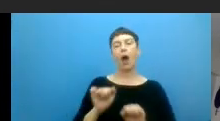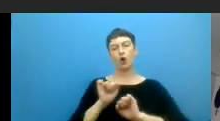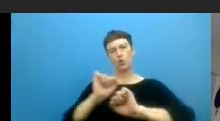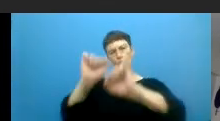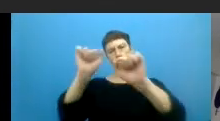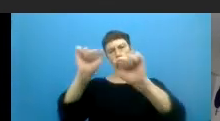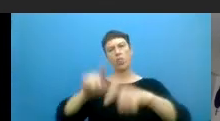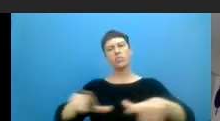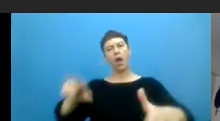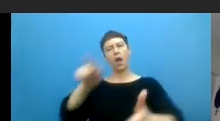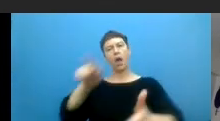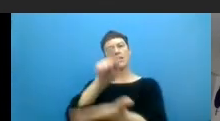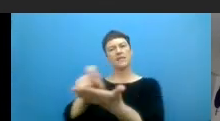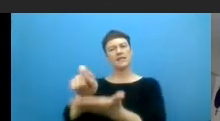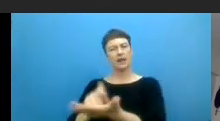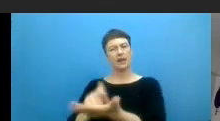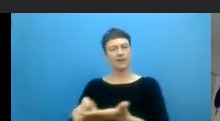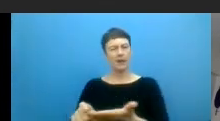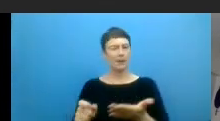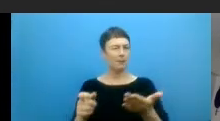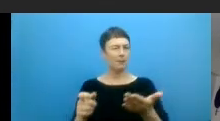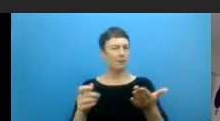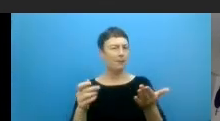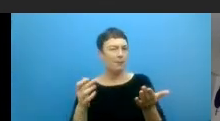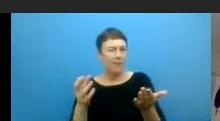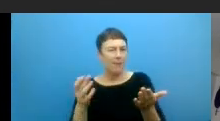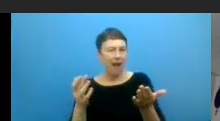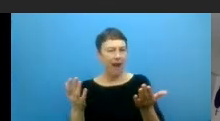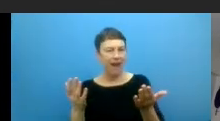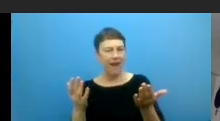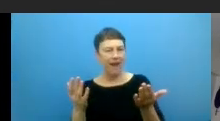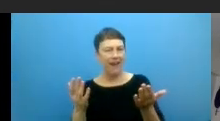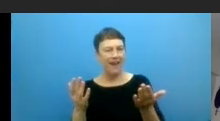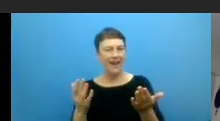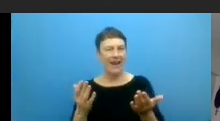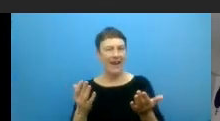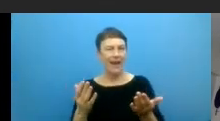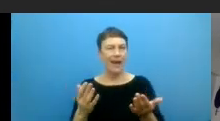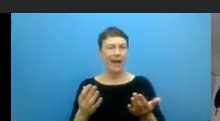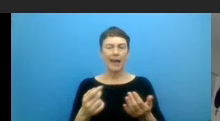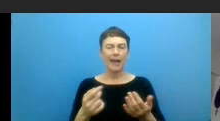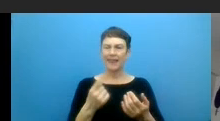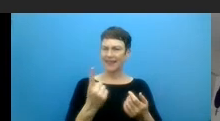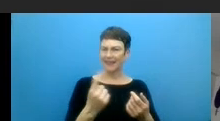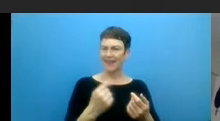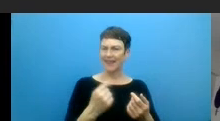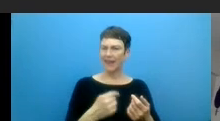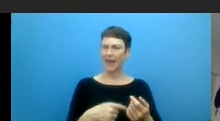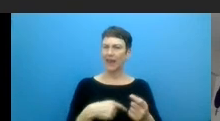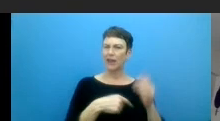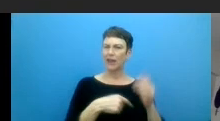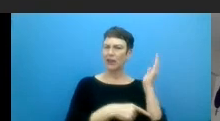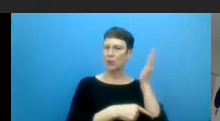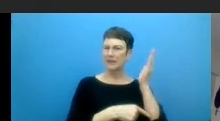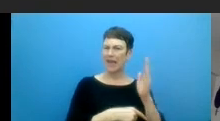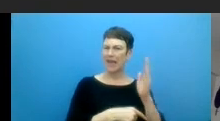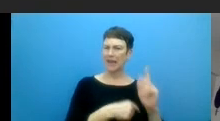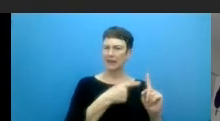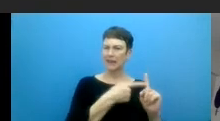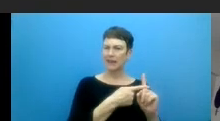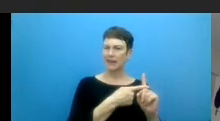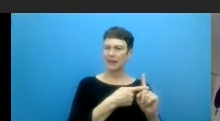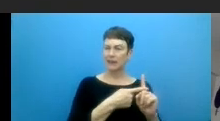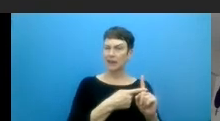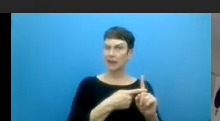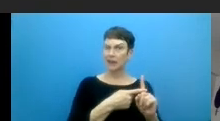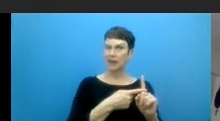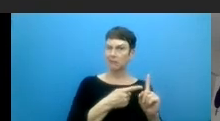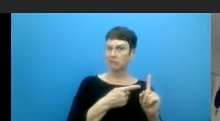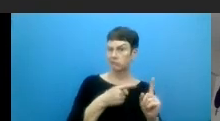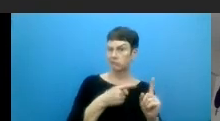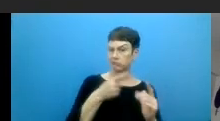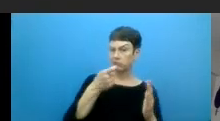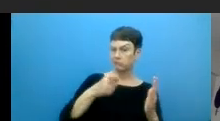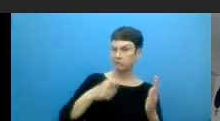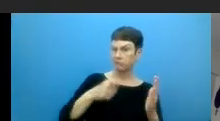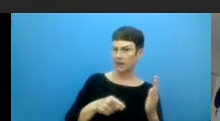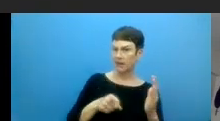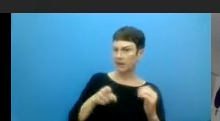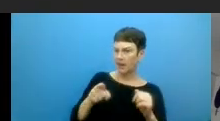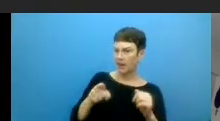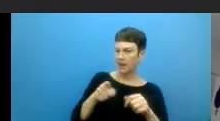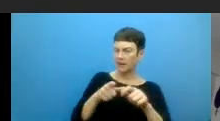they're not set, particularly by that lecturer who's examining the content in the particular language, and if the review is of a